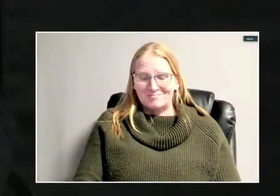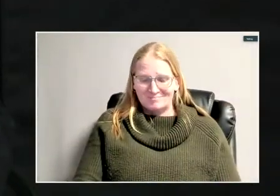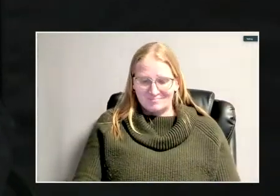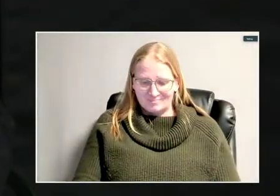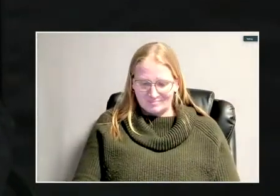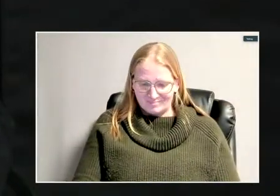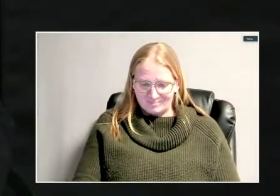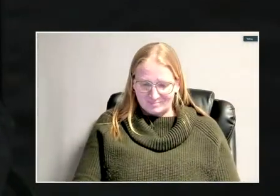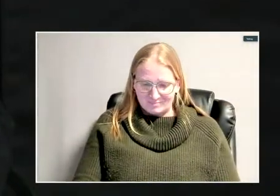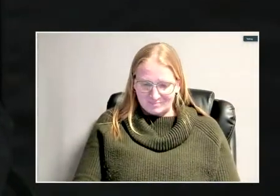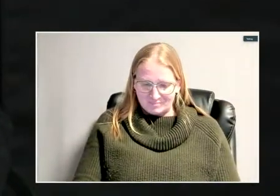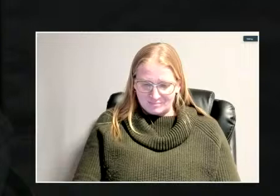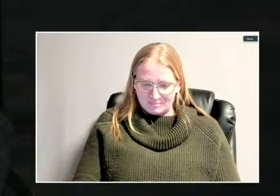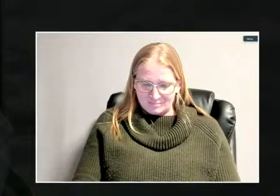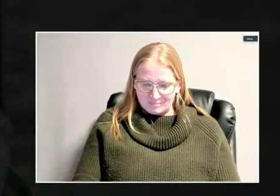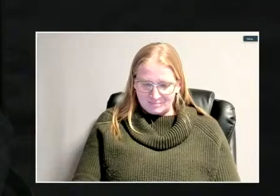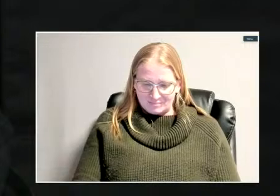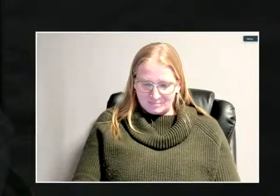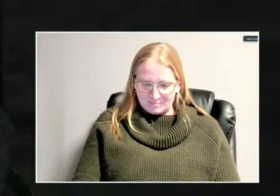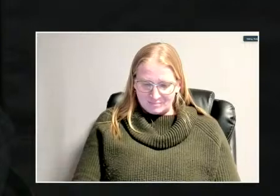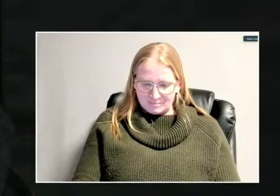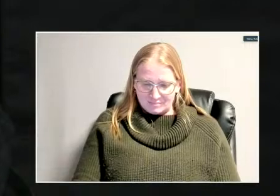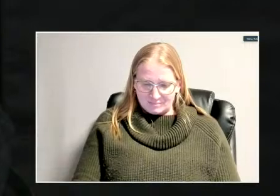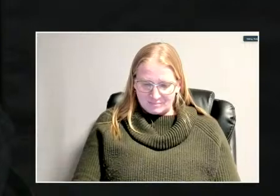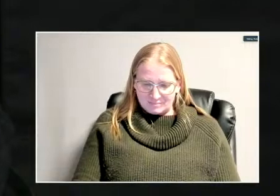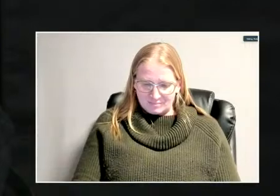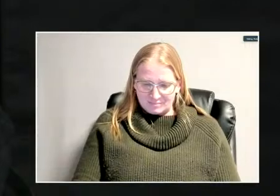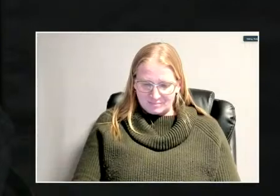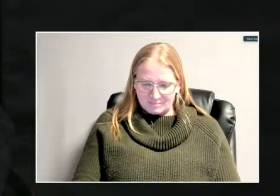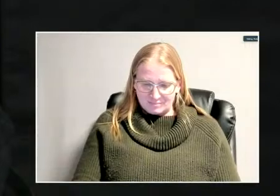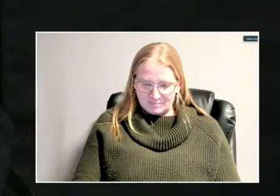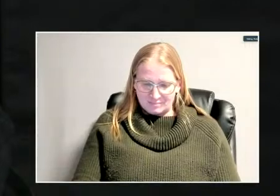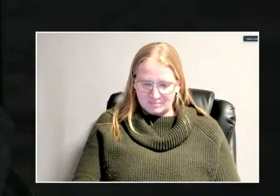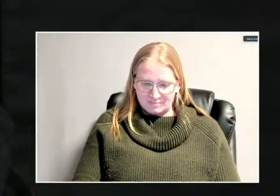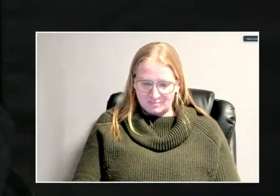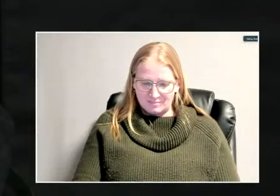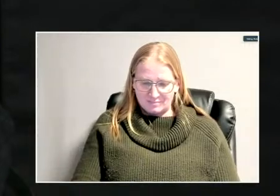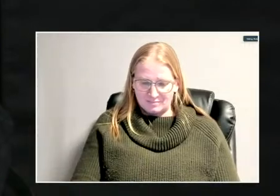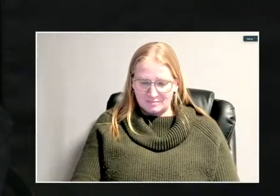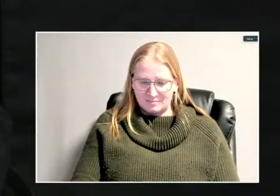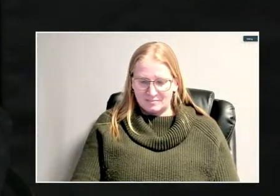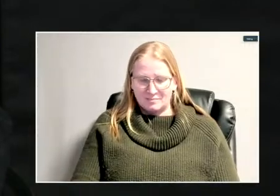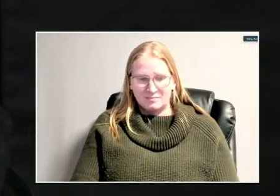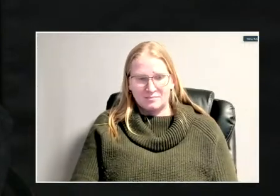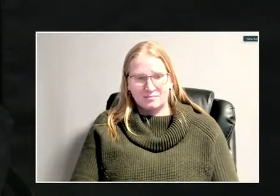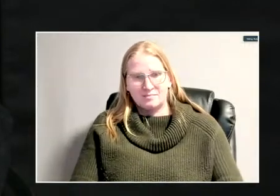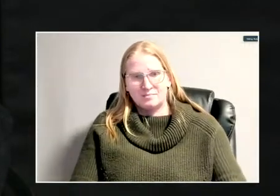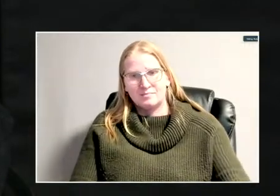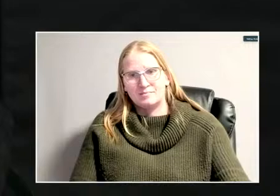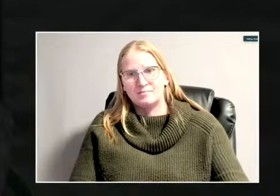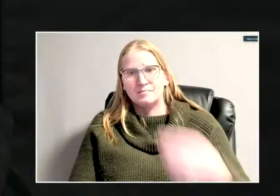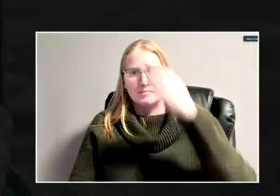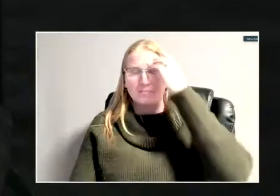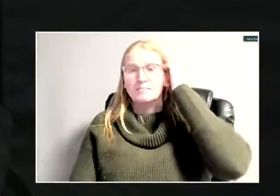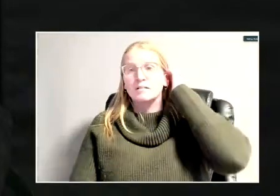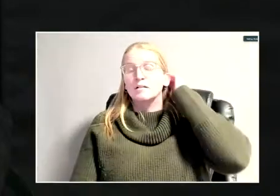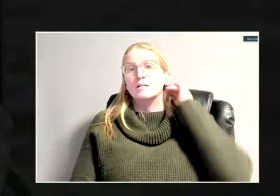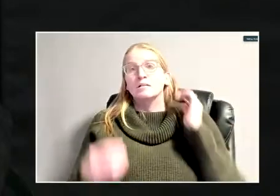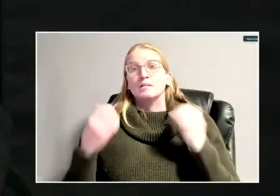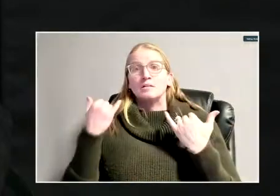12 any further comments all right the motion